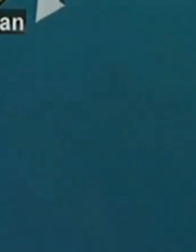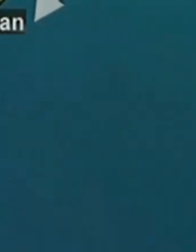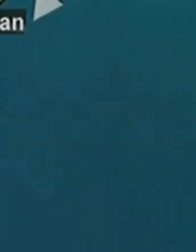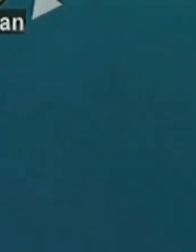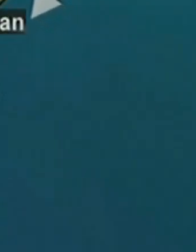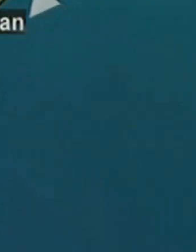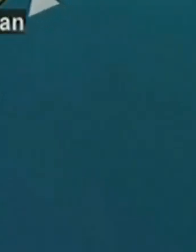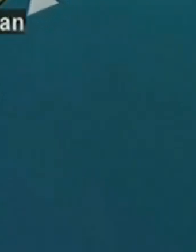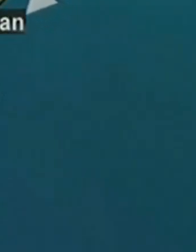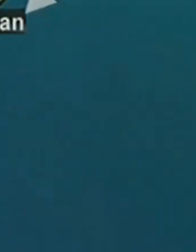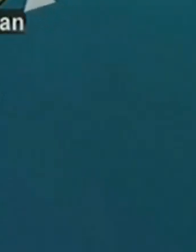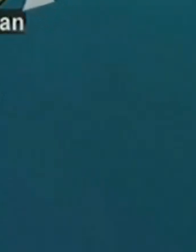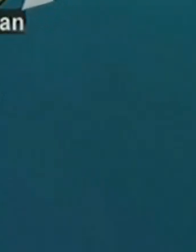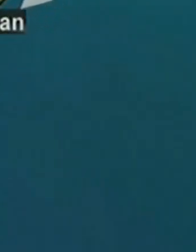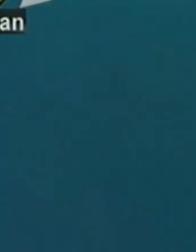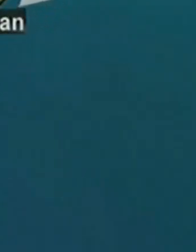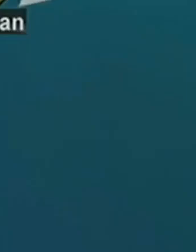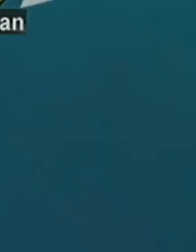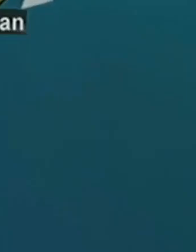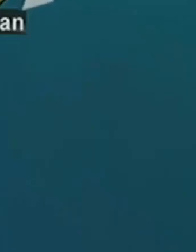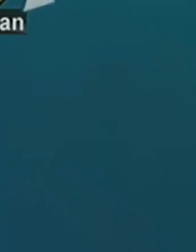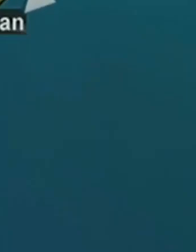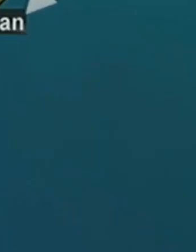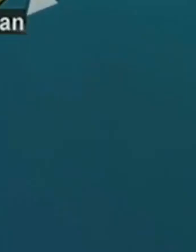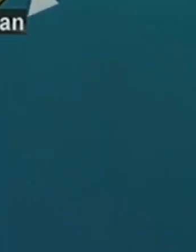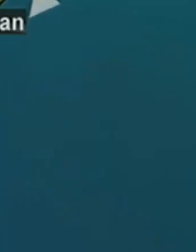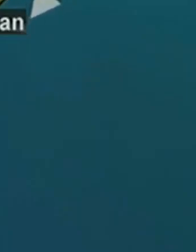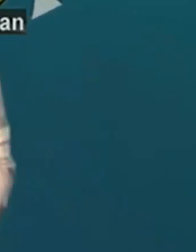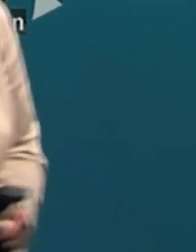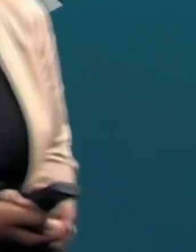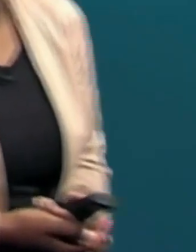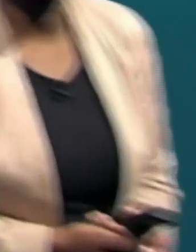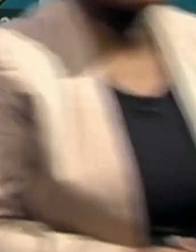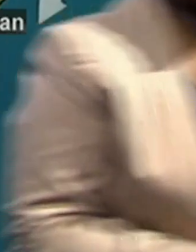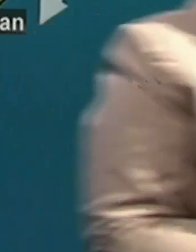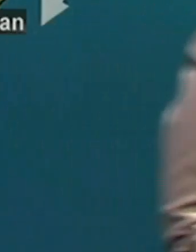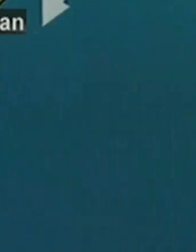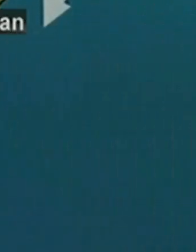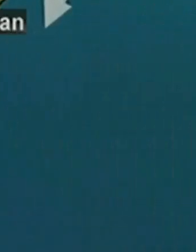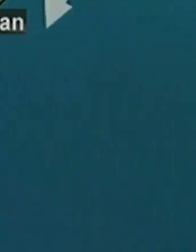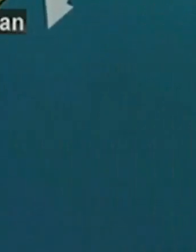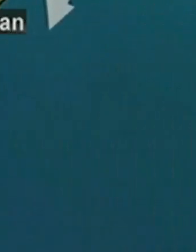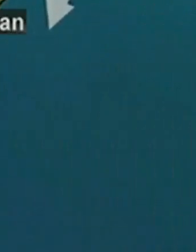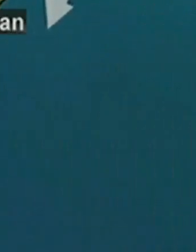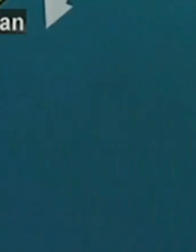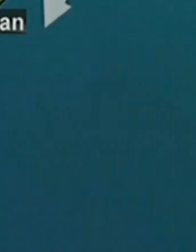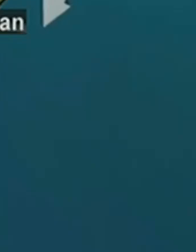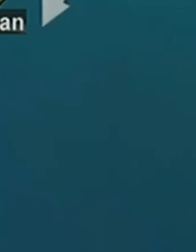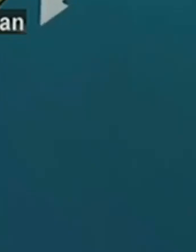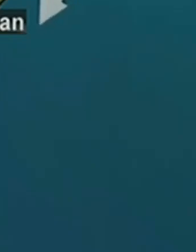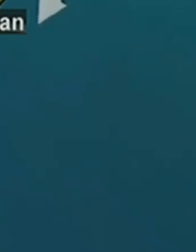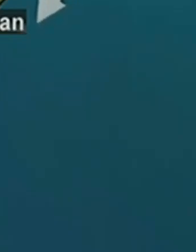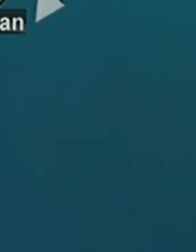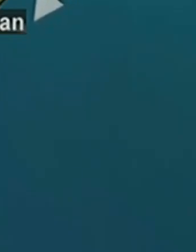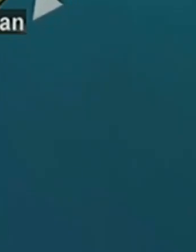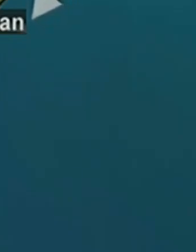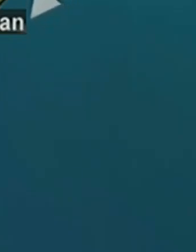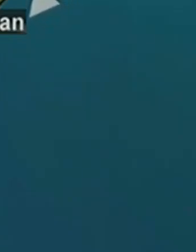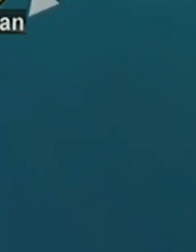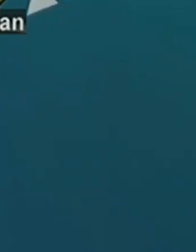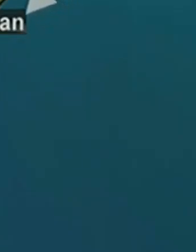Tla ke go leboga ke eme mogaetso madume a re bana pona le pele ya maemo a bosa mo bosegong jo ga mmogo le mo tsatsing la ka moso go bontsha fa go tla itemogela pula ka diperesente